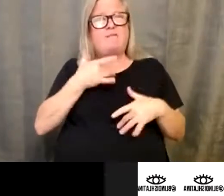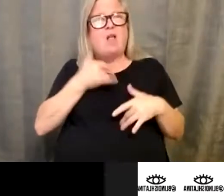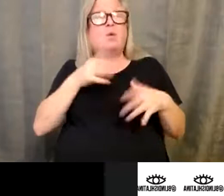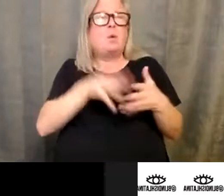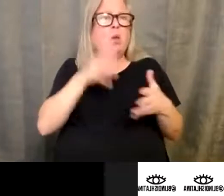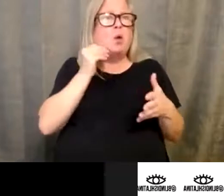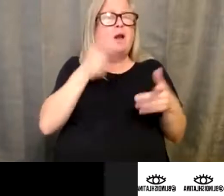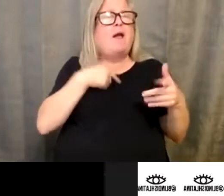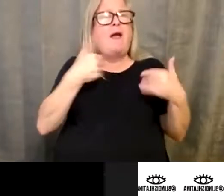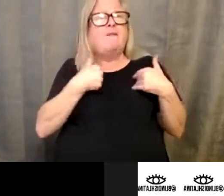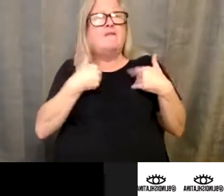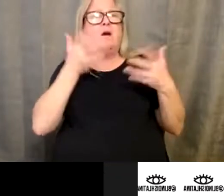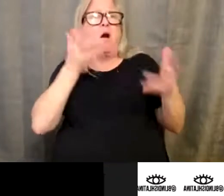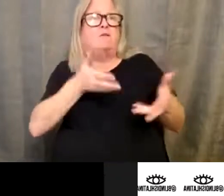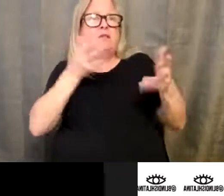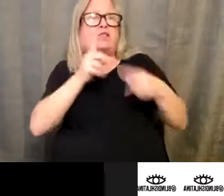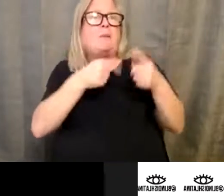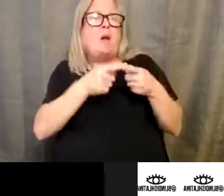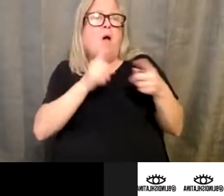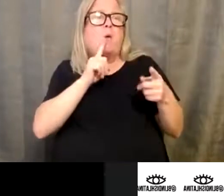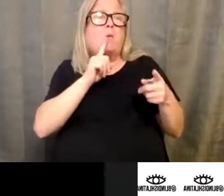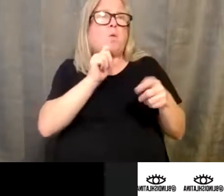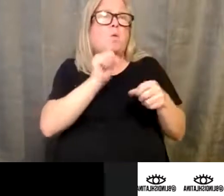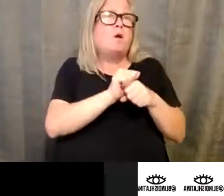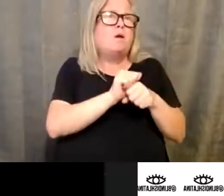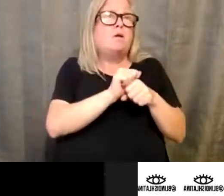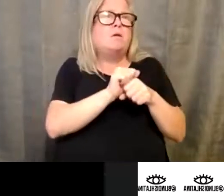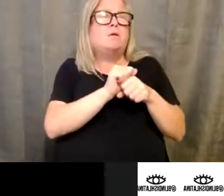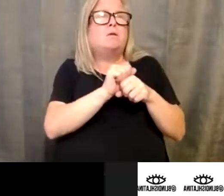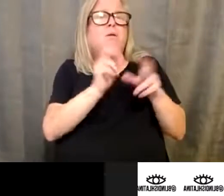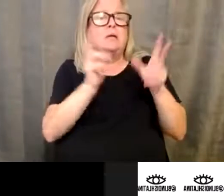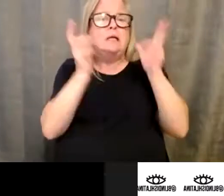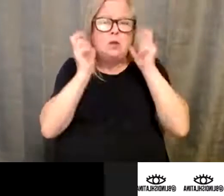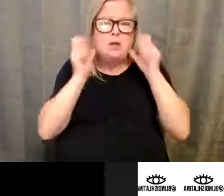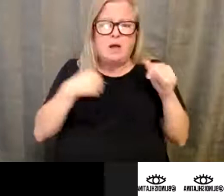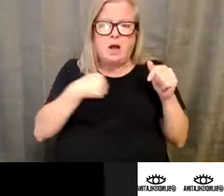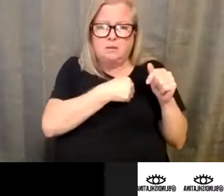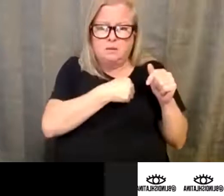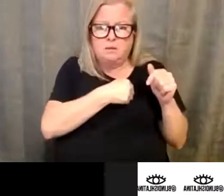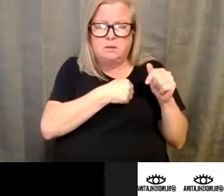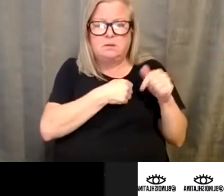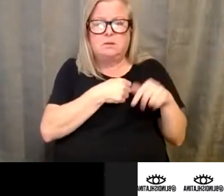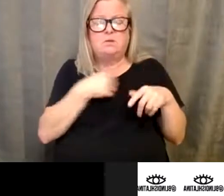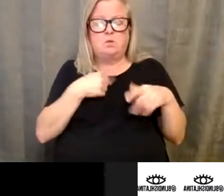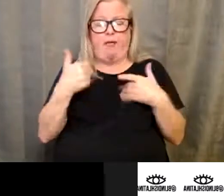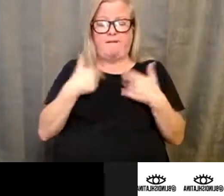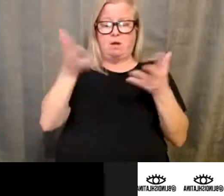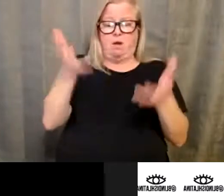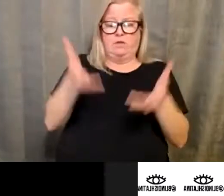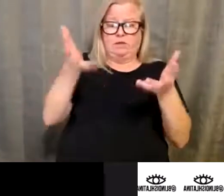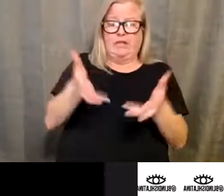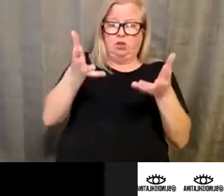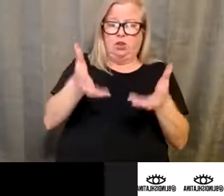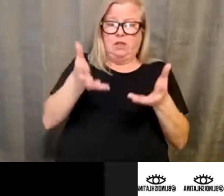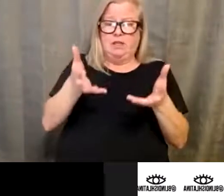conversations around the realities of hearing loss. So we're having this conversation on Zoom,